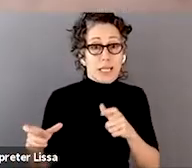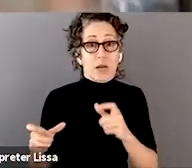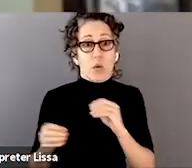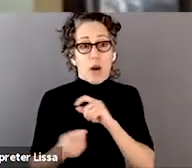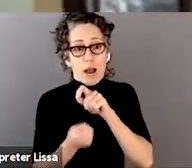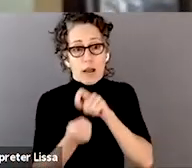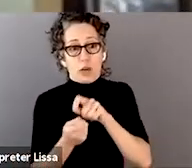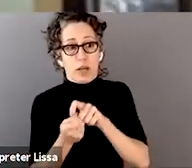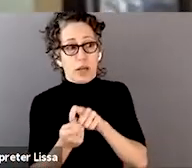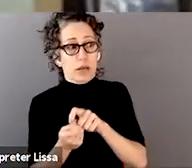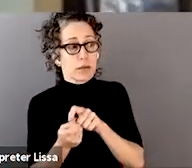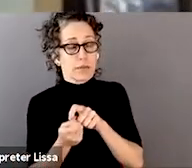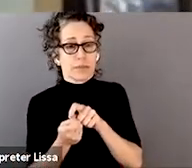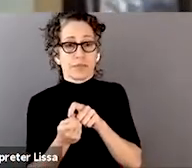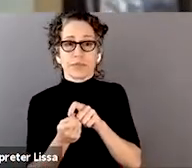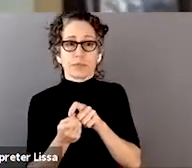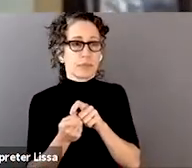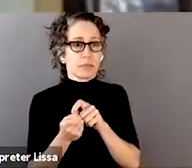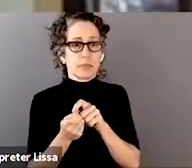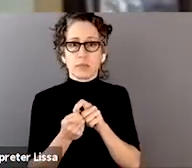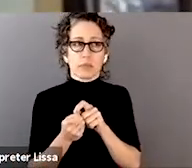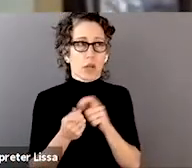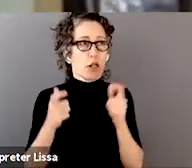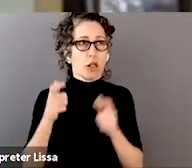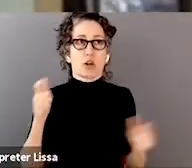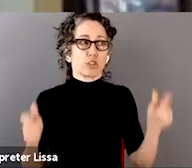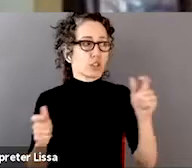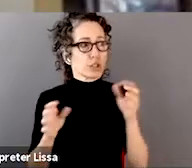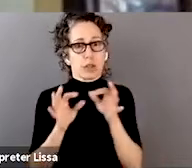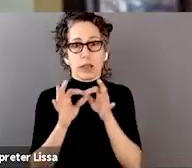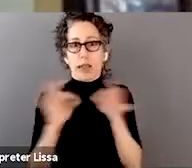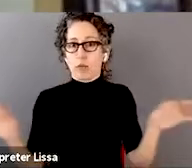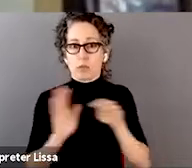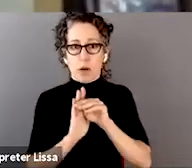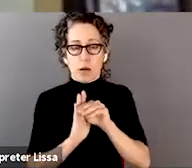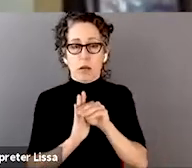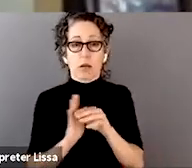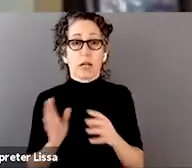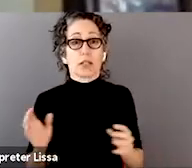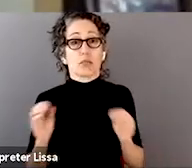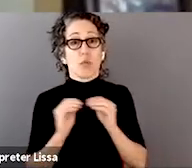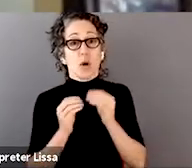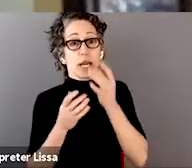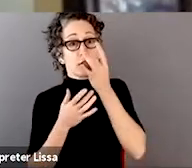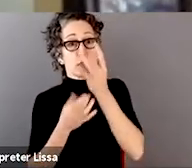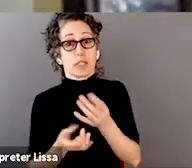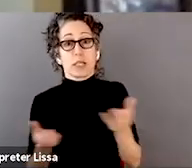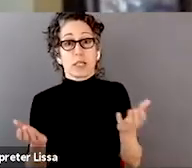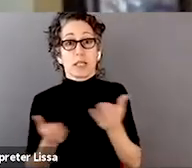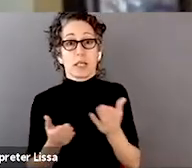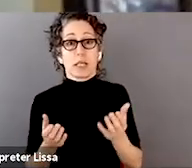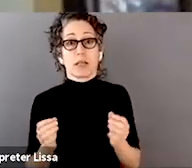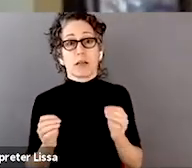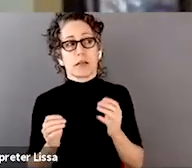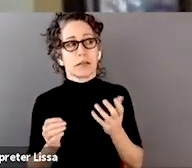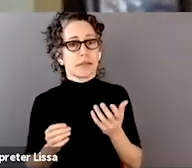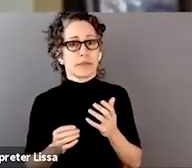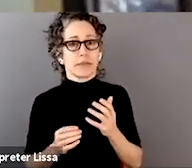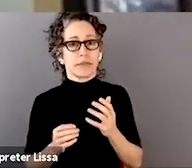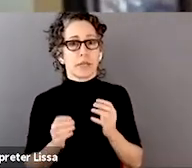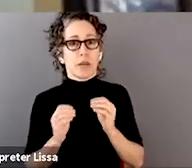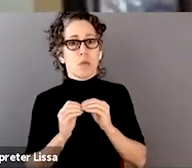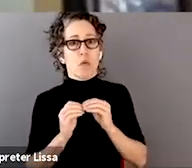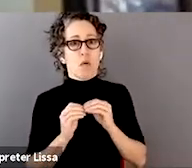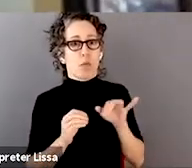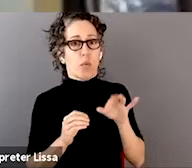sort of, I don't know, even larger language model or something, are more interested in these real world applications. And so I think that we really need a